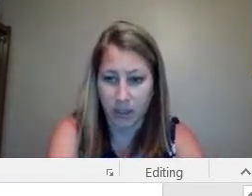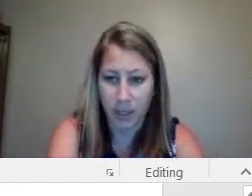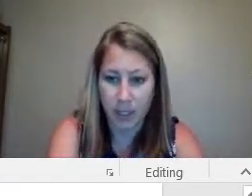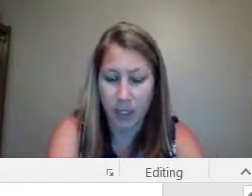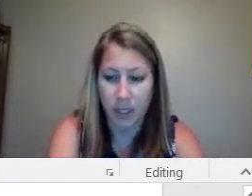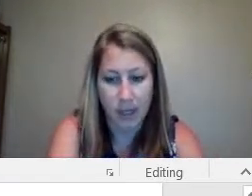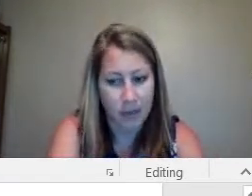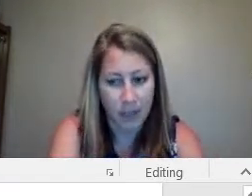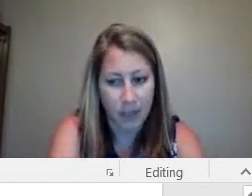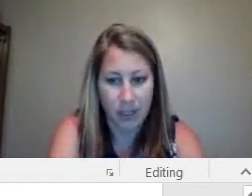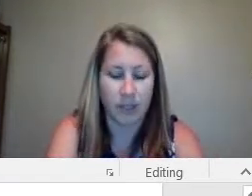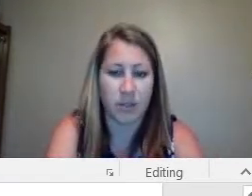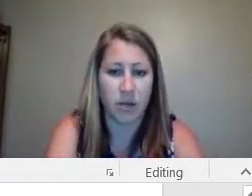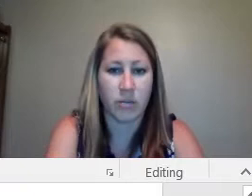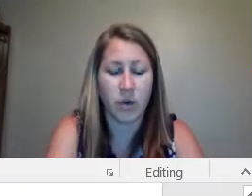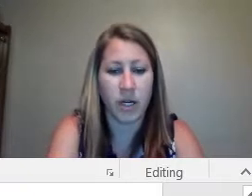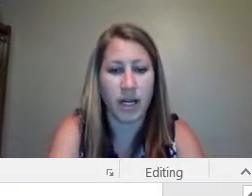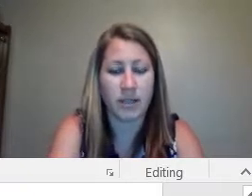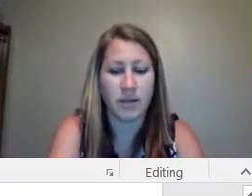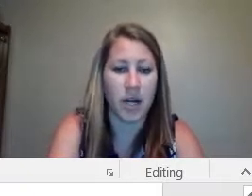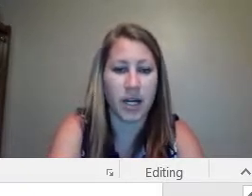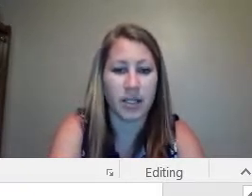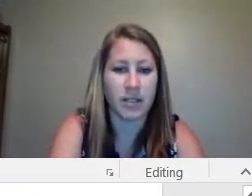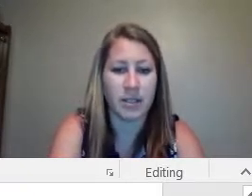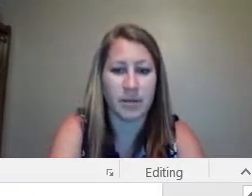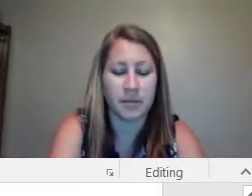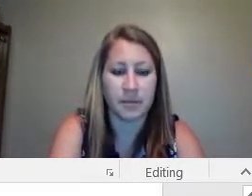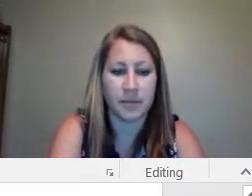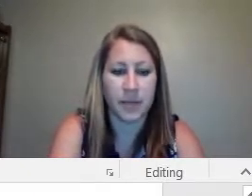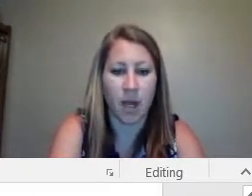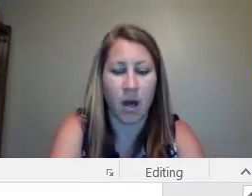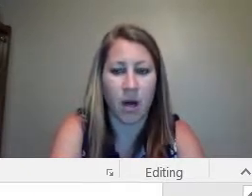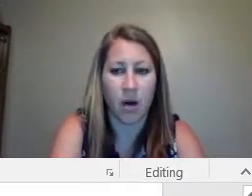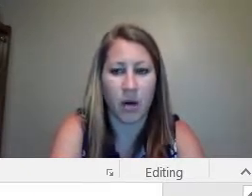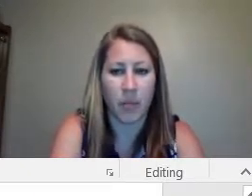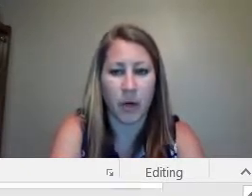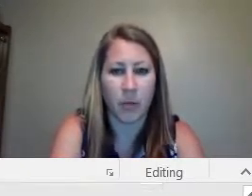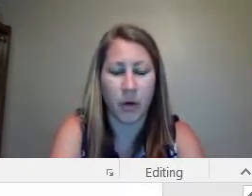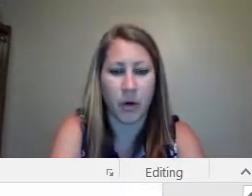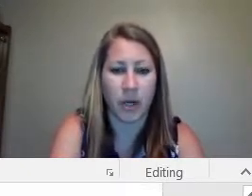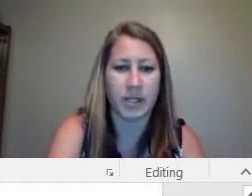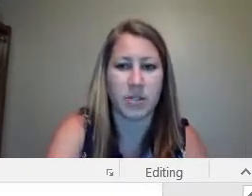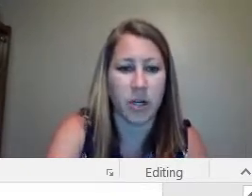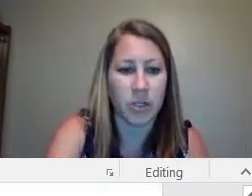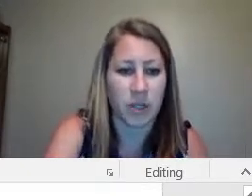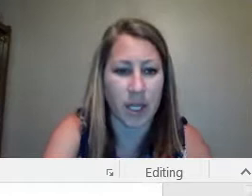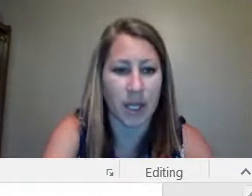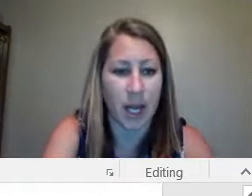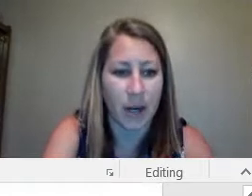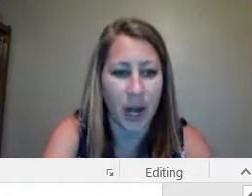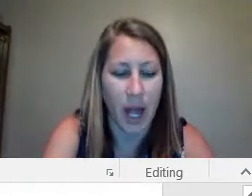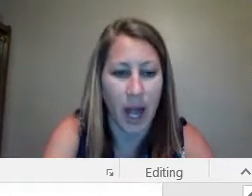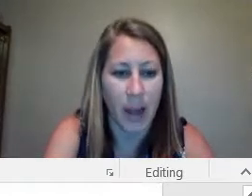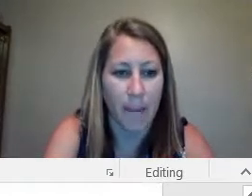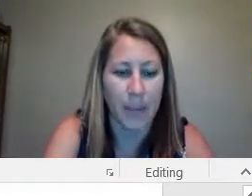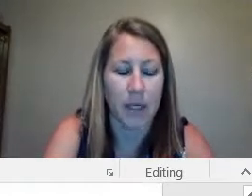here. Let's go to our next friend. Oh, purple, and it starts with the